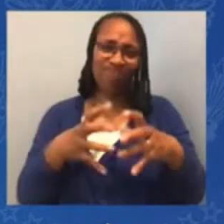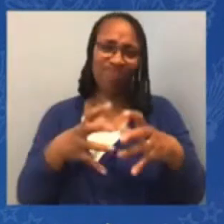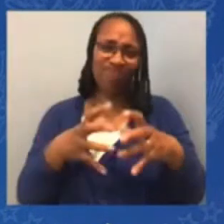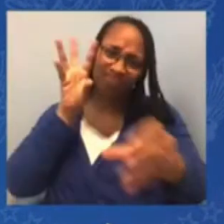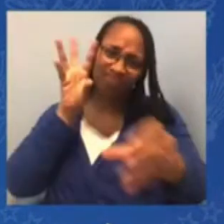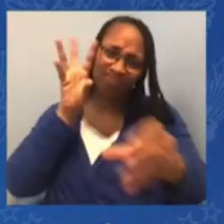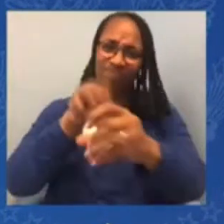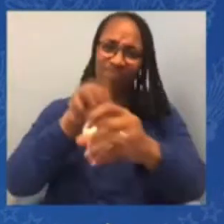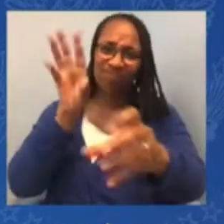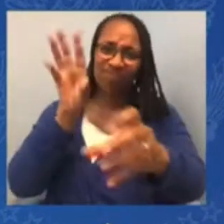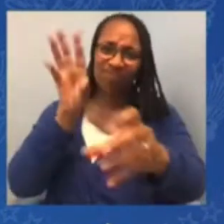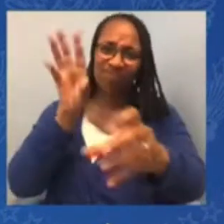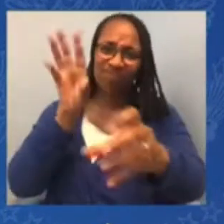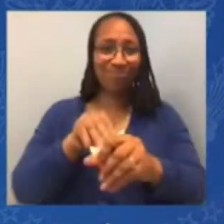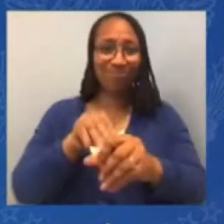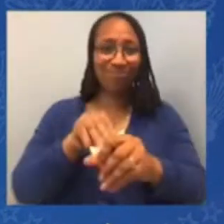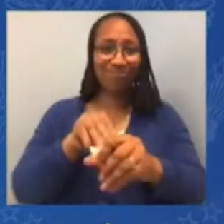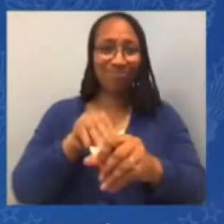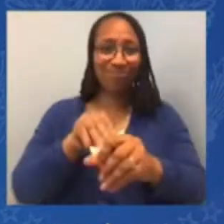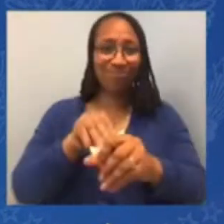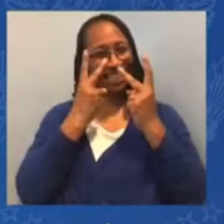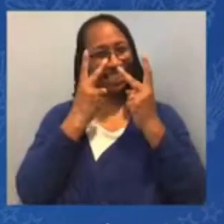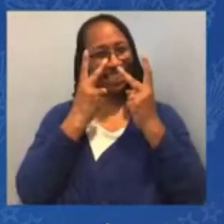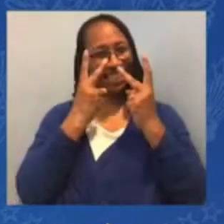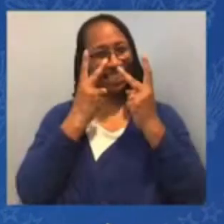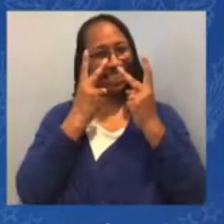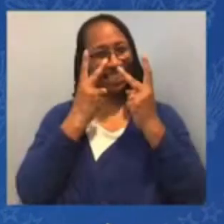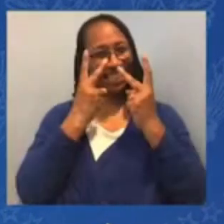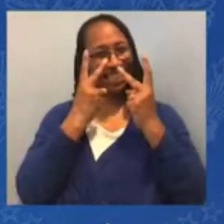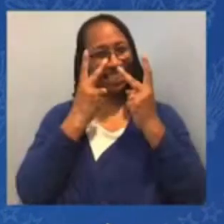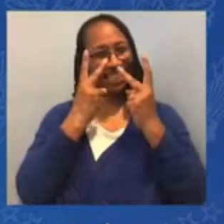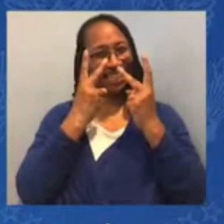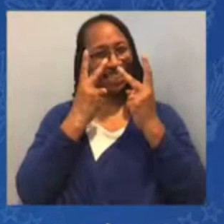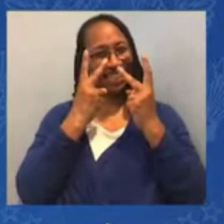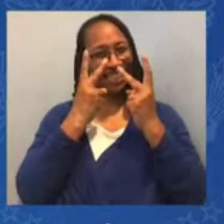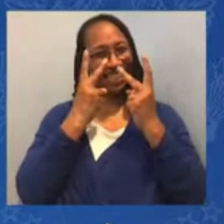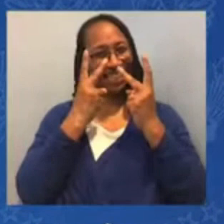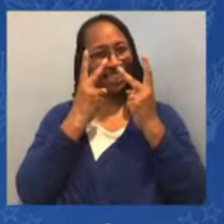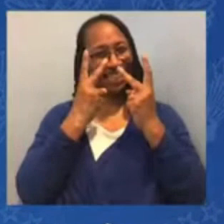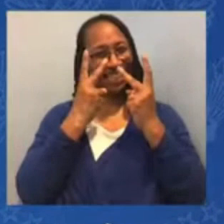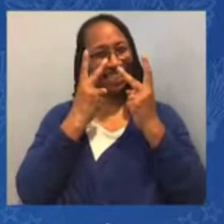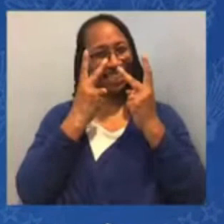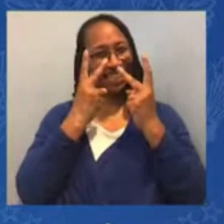feel it. Can taste it, what you're doing. And